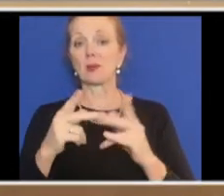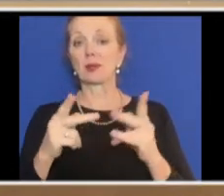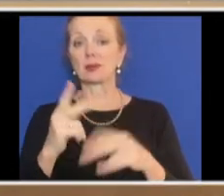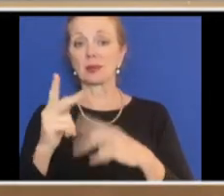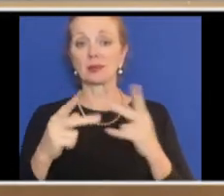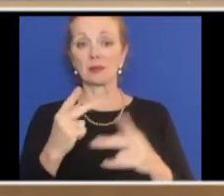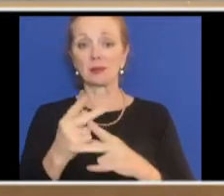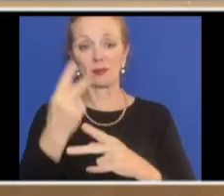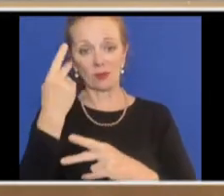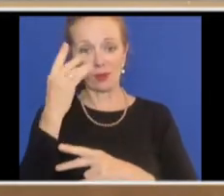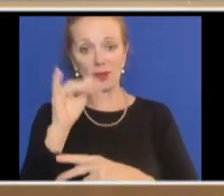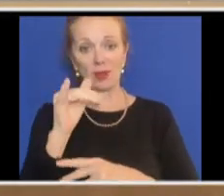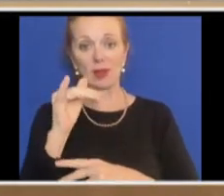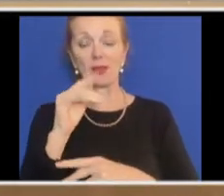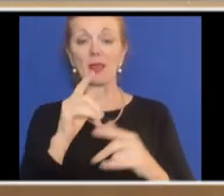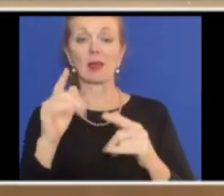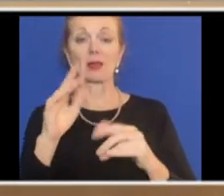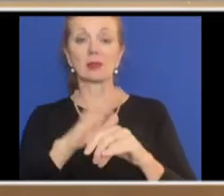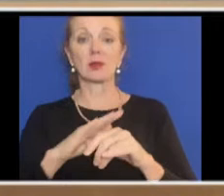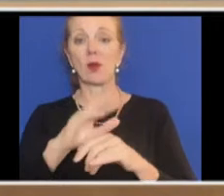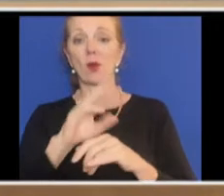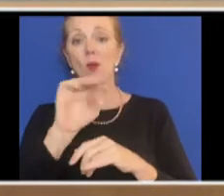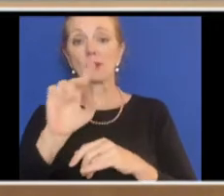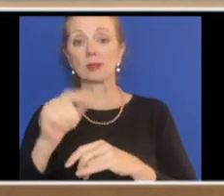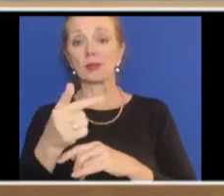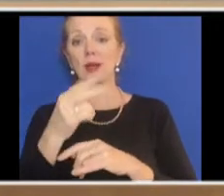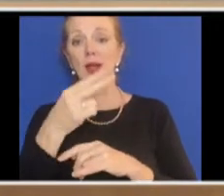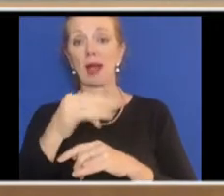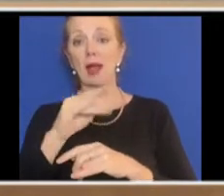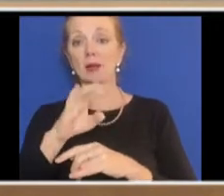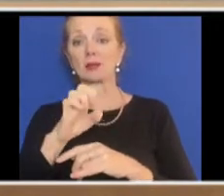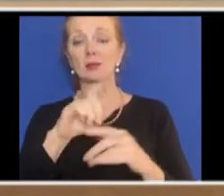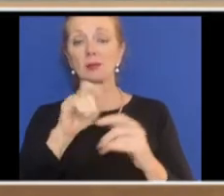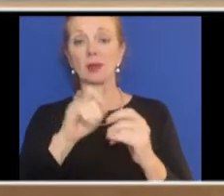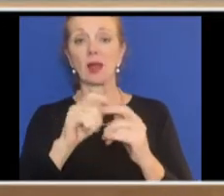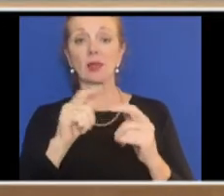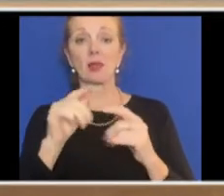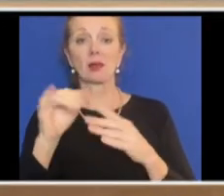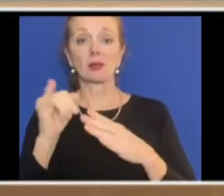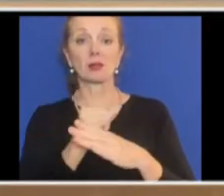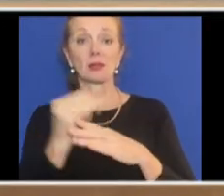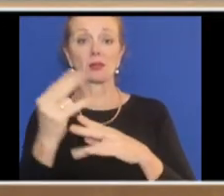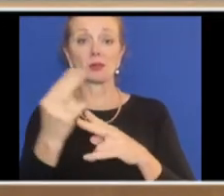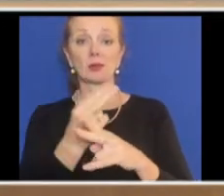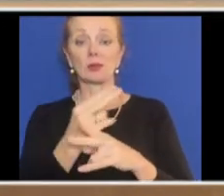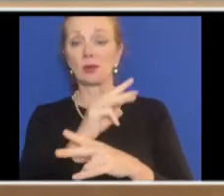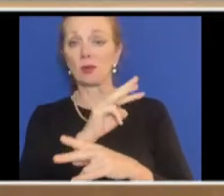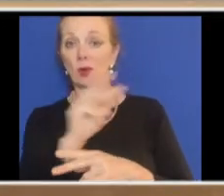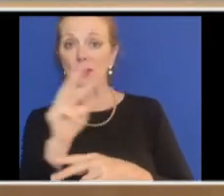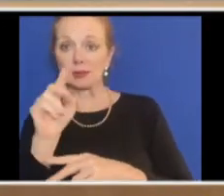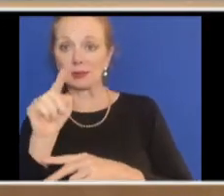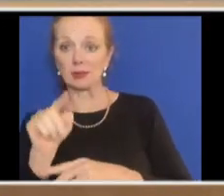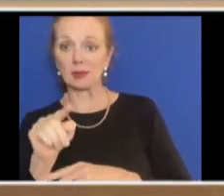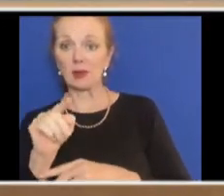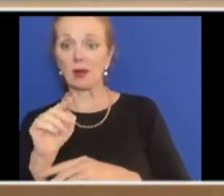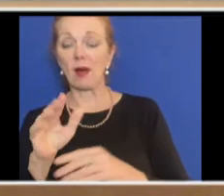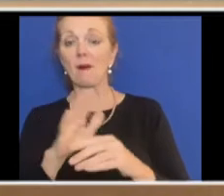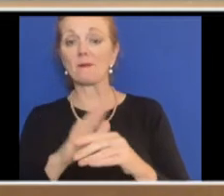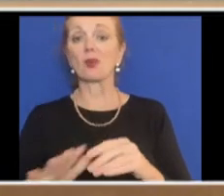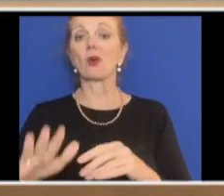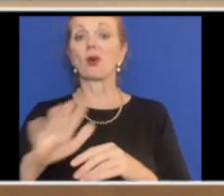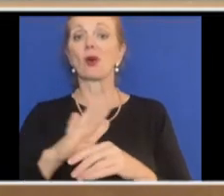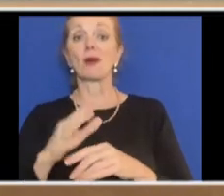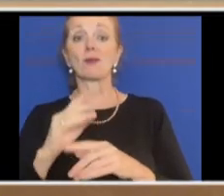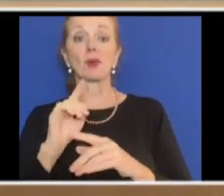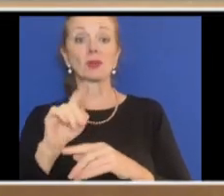uh this large area along Westinghouse particularly when you've got a pretty large industrial use just to the West uh but overall you know if it